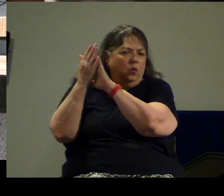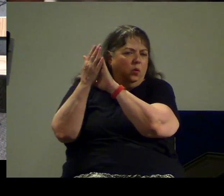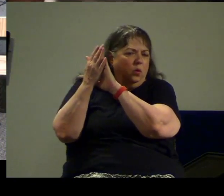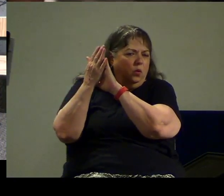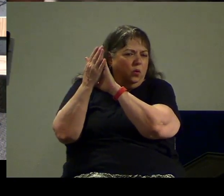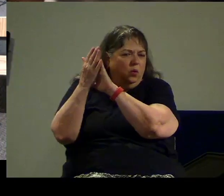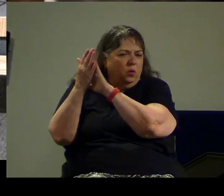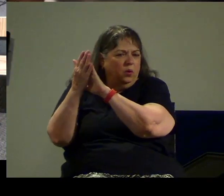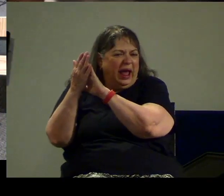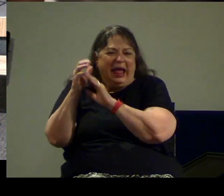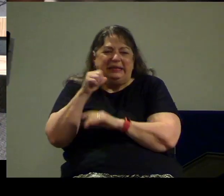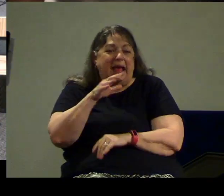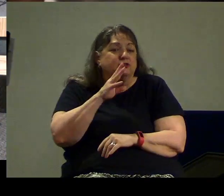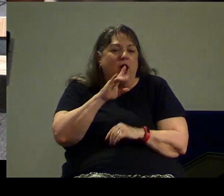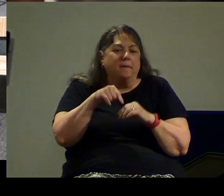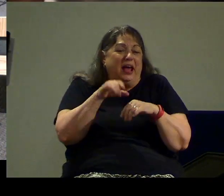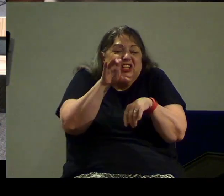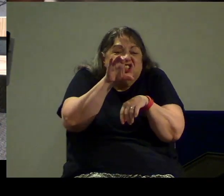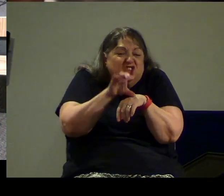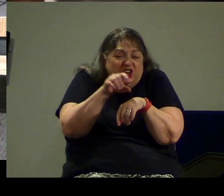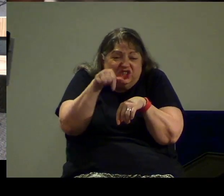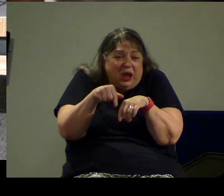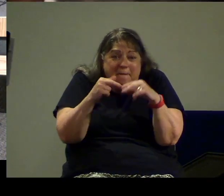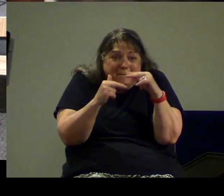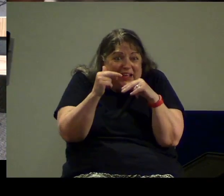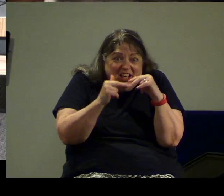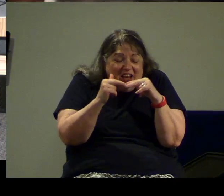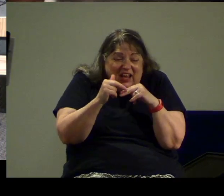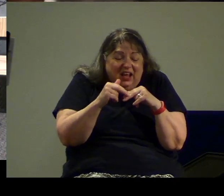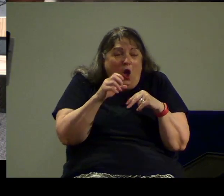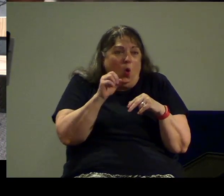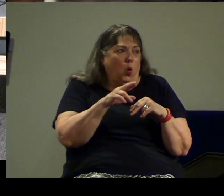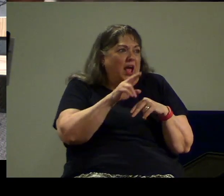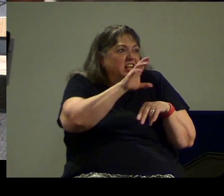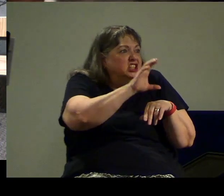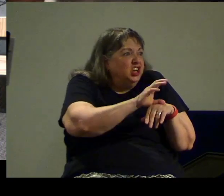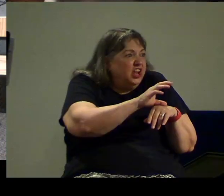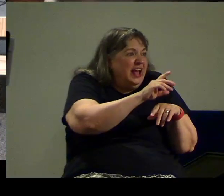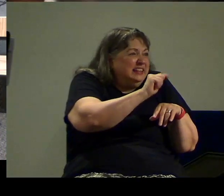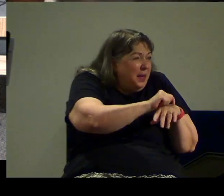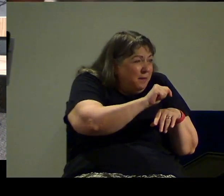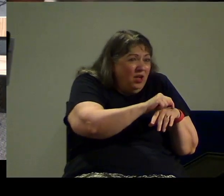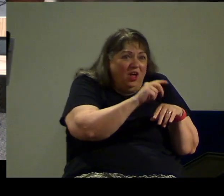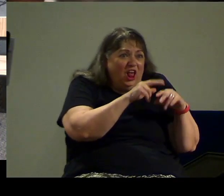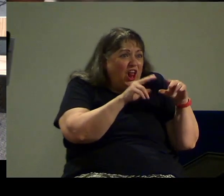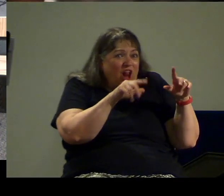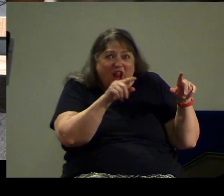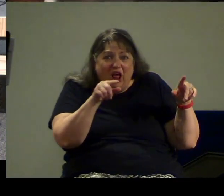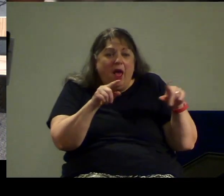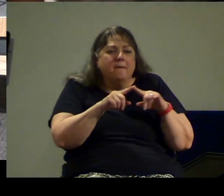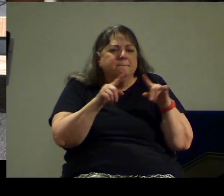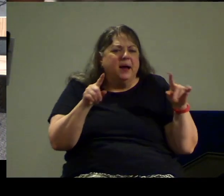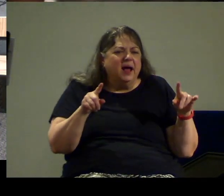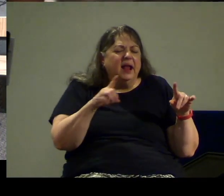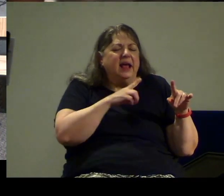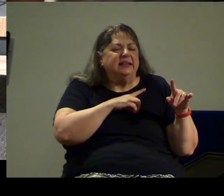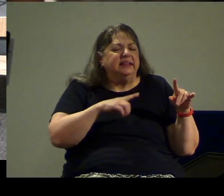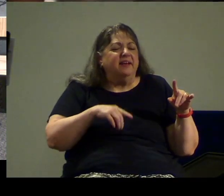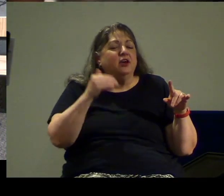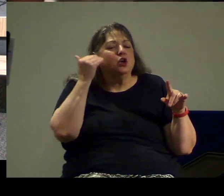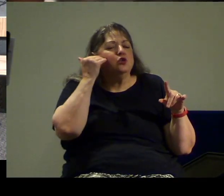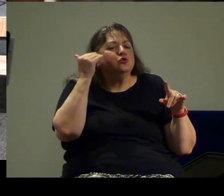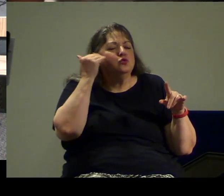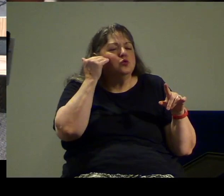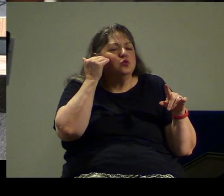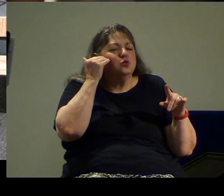or a place. The Bible says, forsake not the assembling of yourselves together, as a manner of some is. But David knew